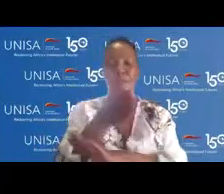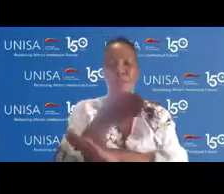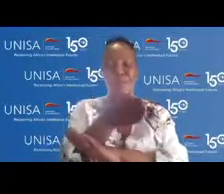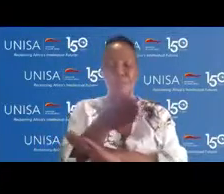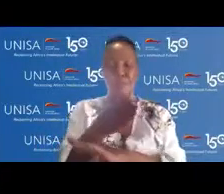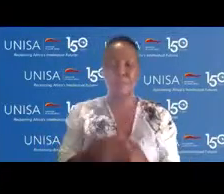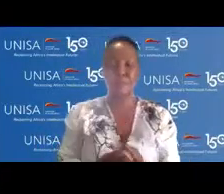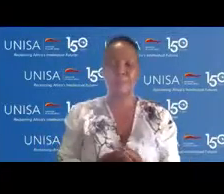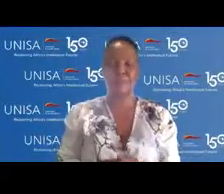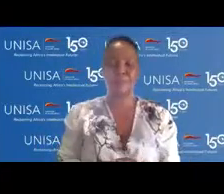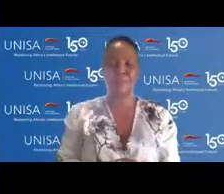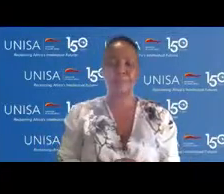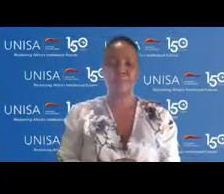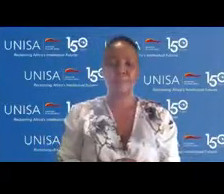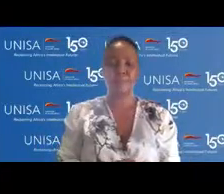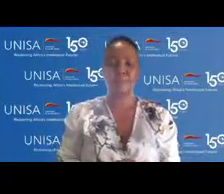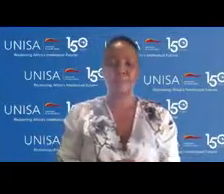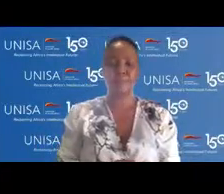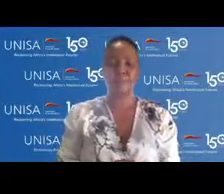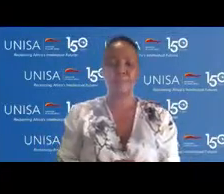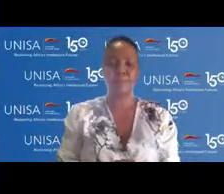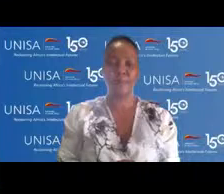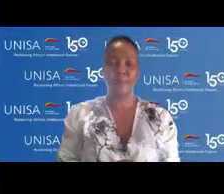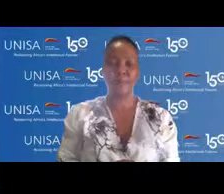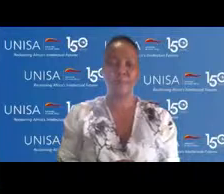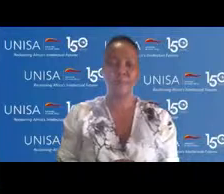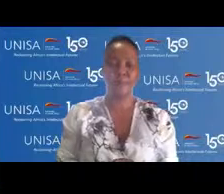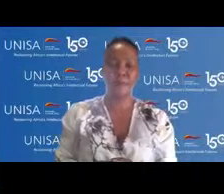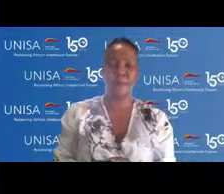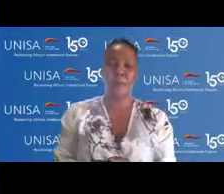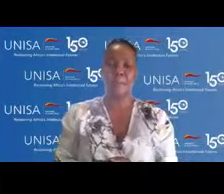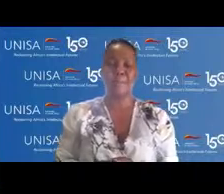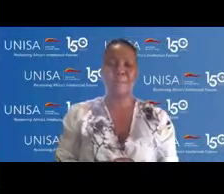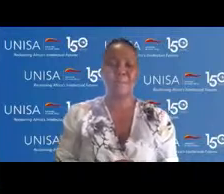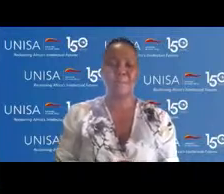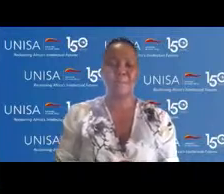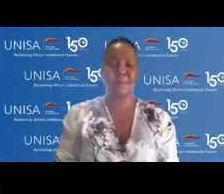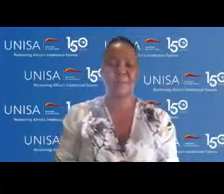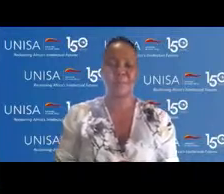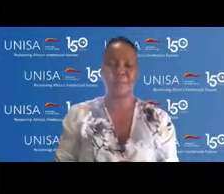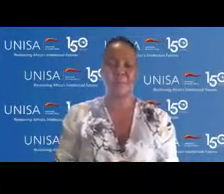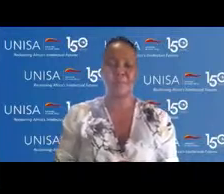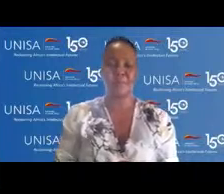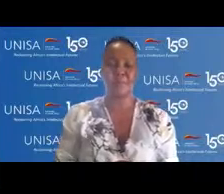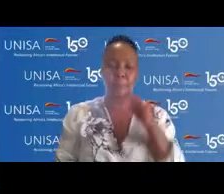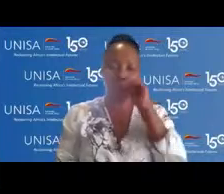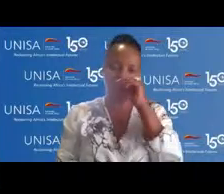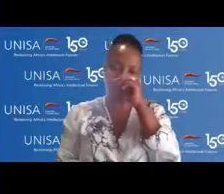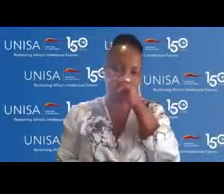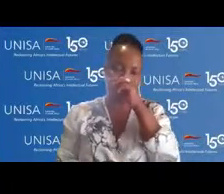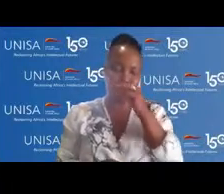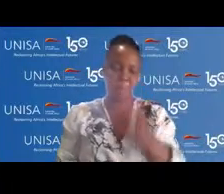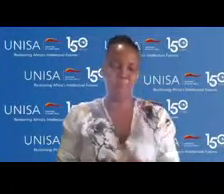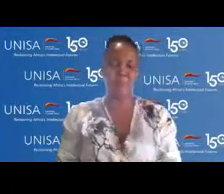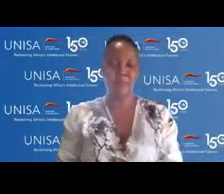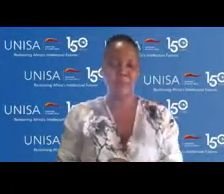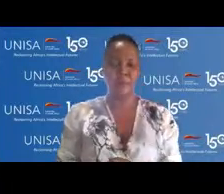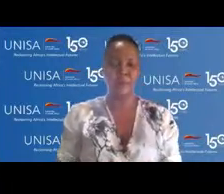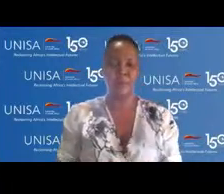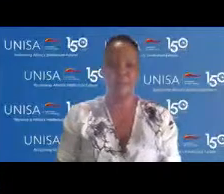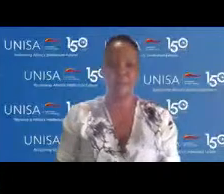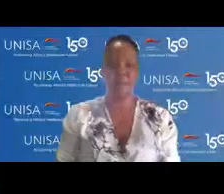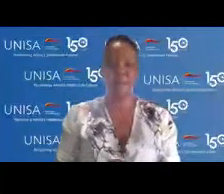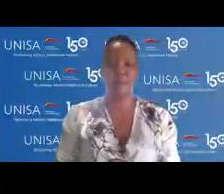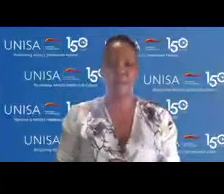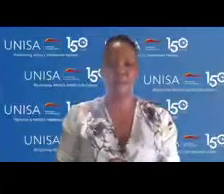Oops, my big finger accidentally hit the back button, so it jumped back again. Okay, I see my inbox has got a whole bunch of notes,